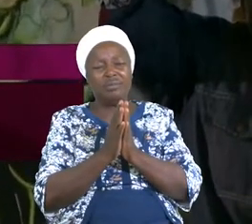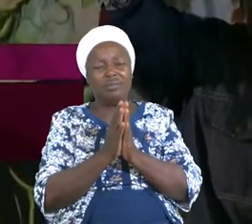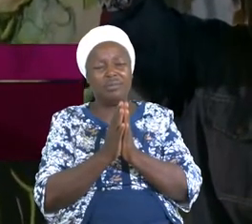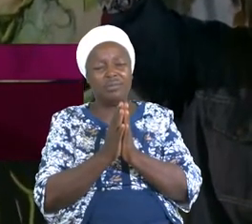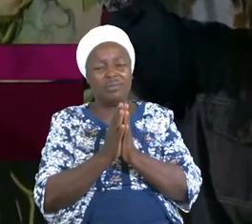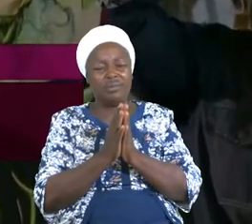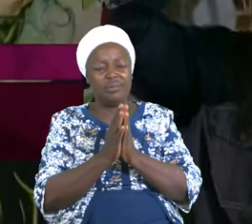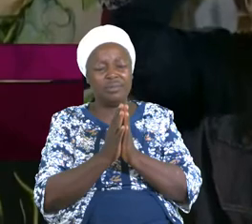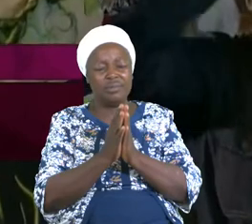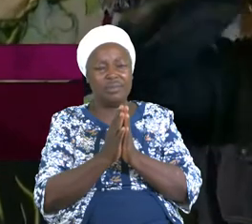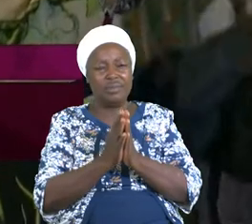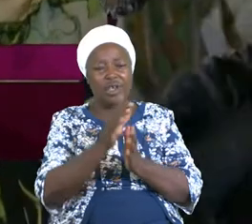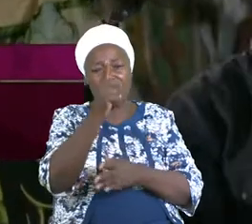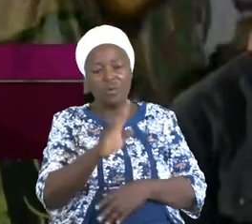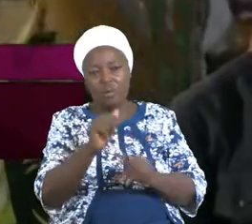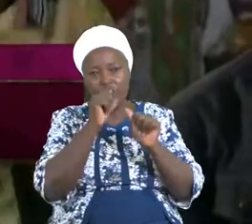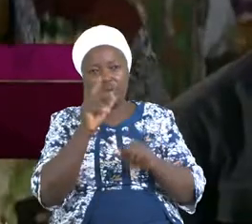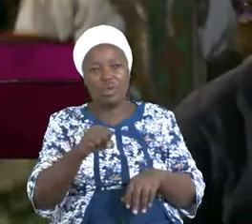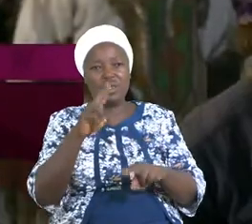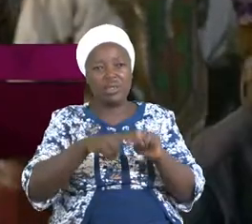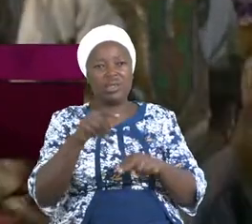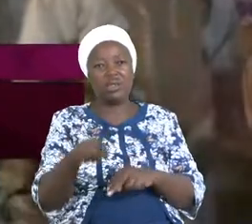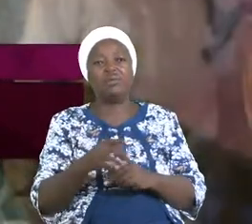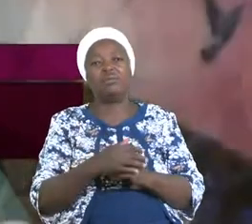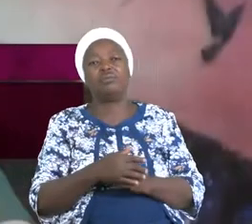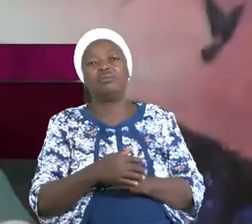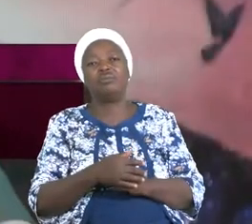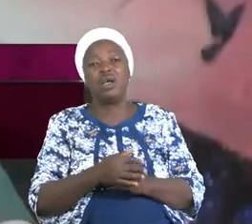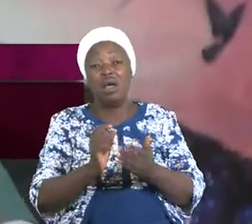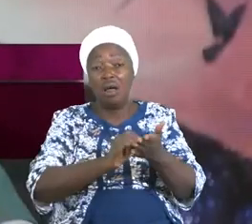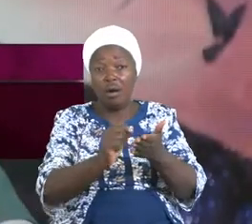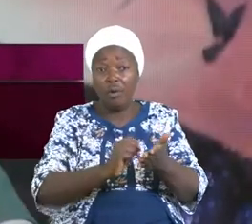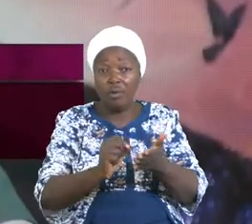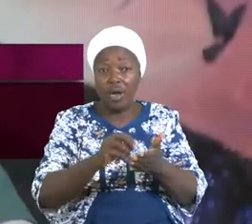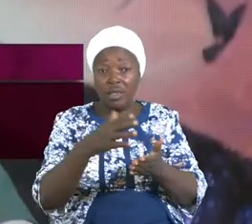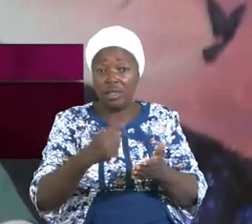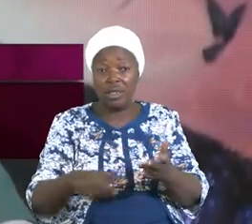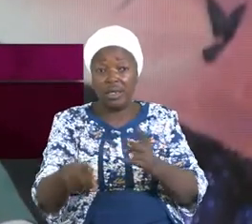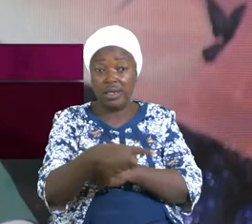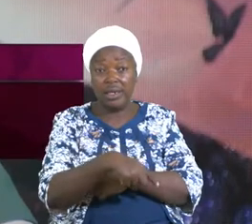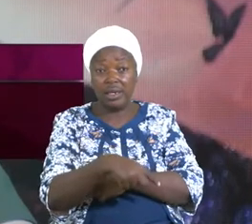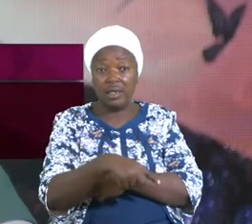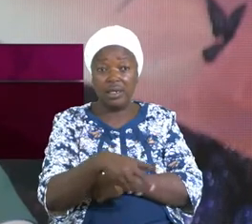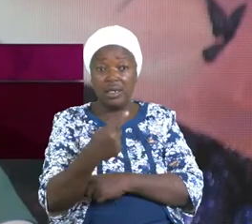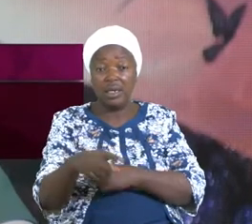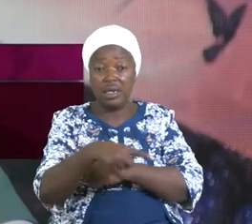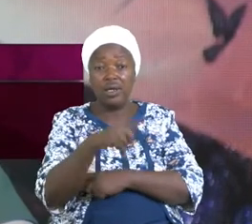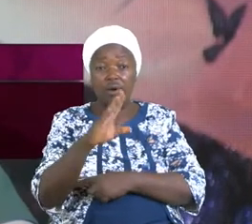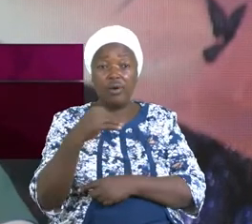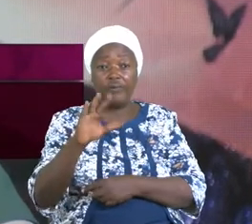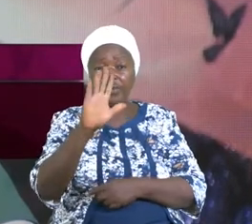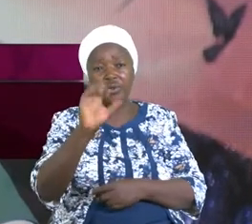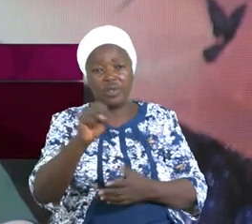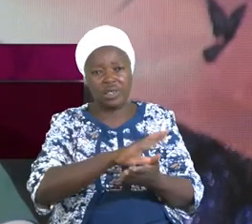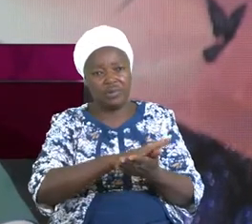Amen. God bless you. Come sit down. Mark the day of your sanctification,